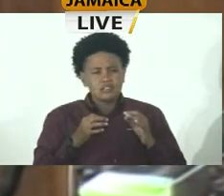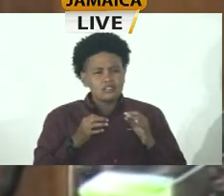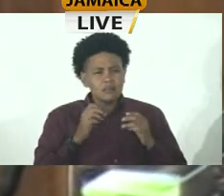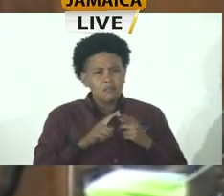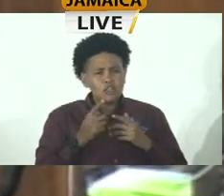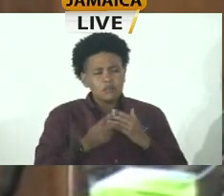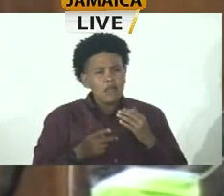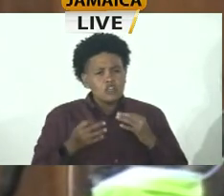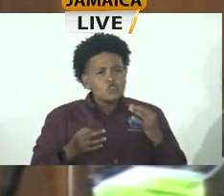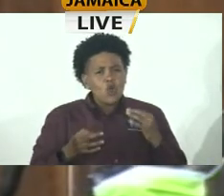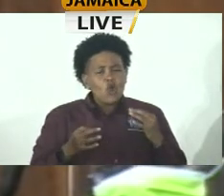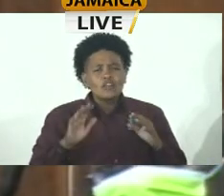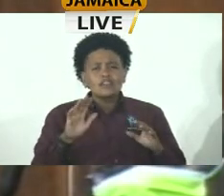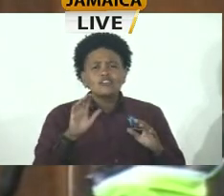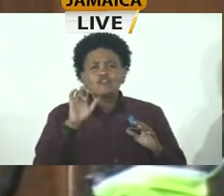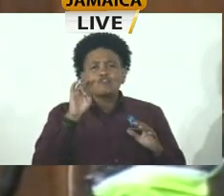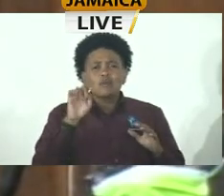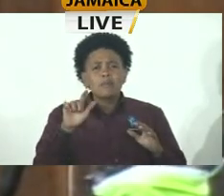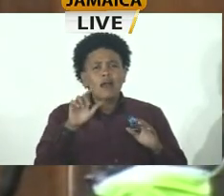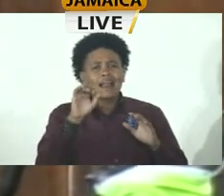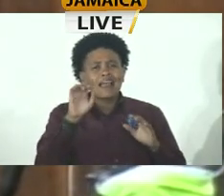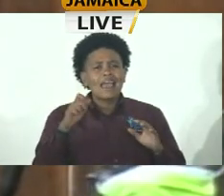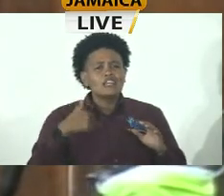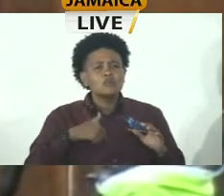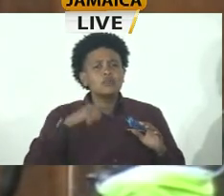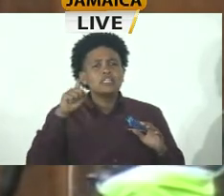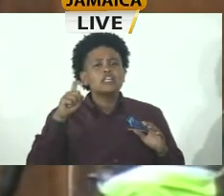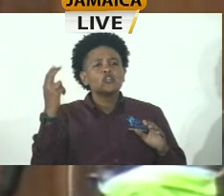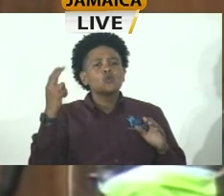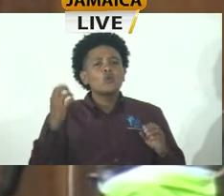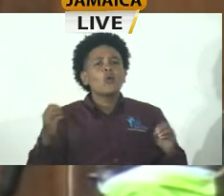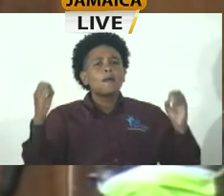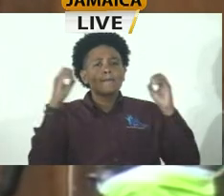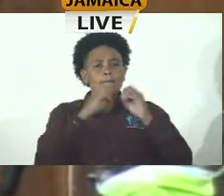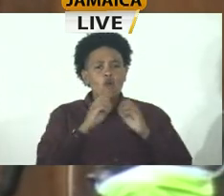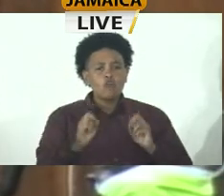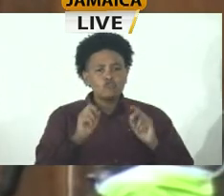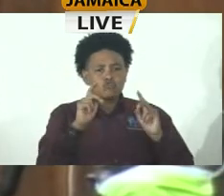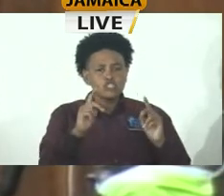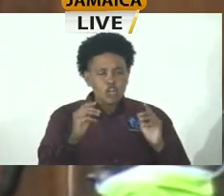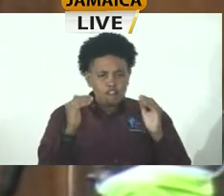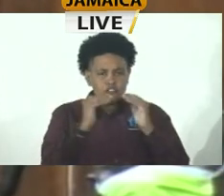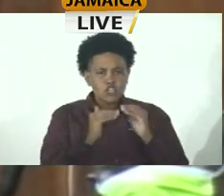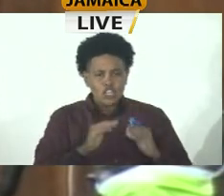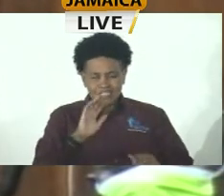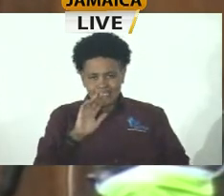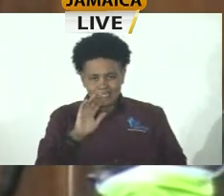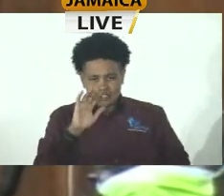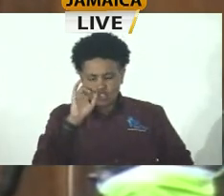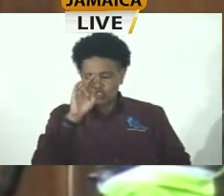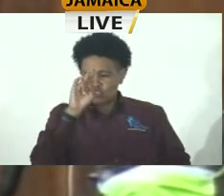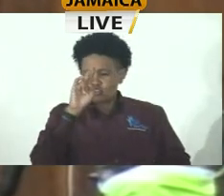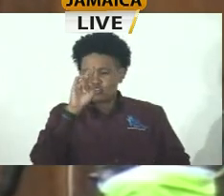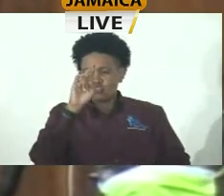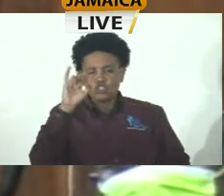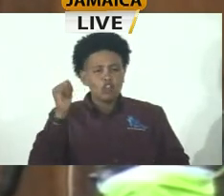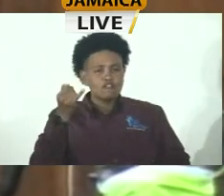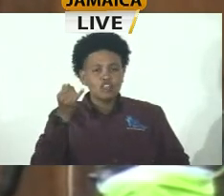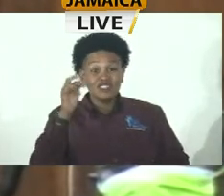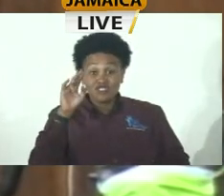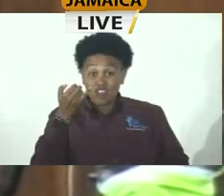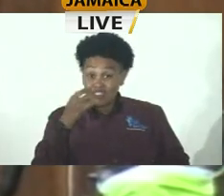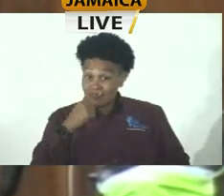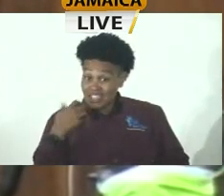parched courts for criminal cases we need to use more restorative justice justice that heals